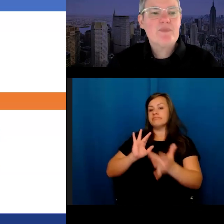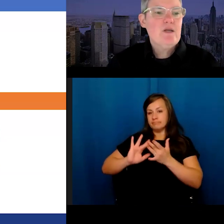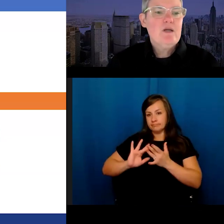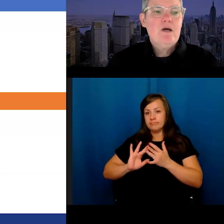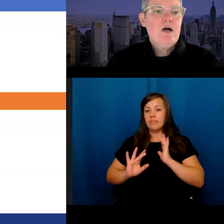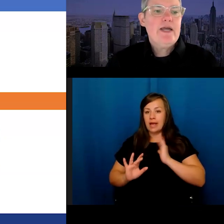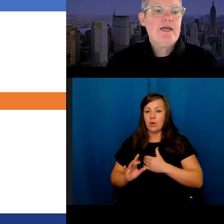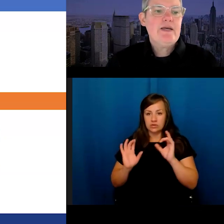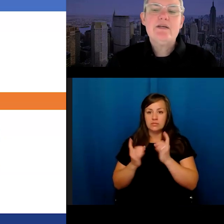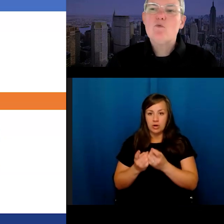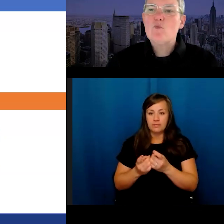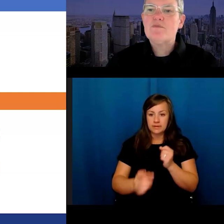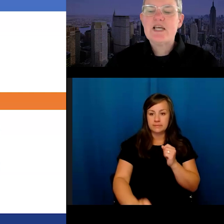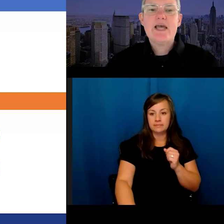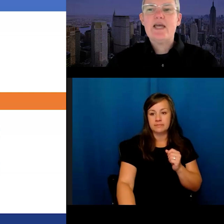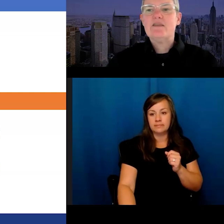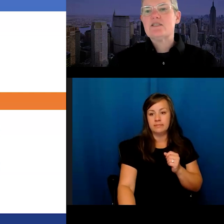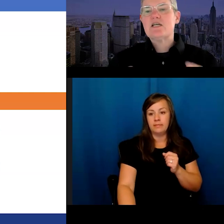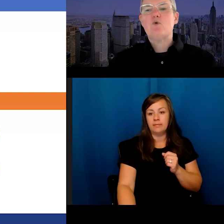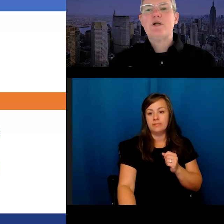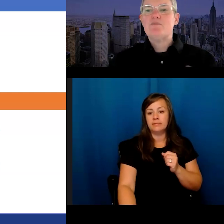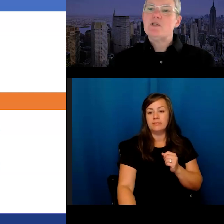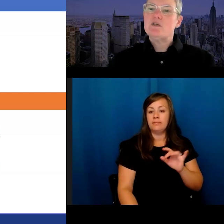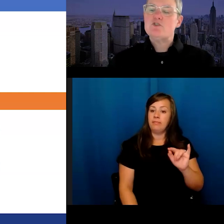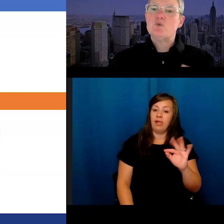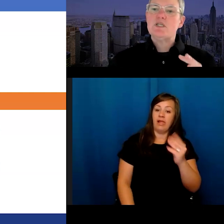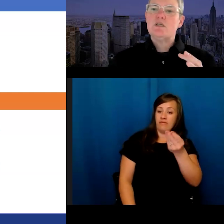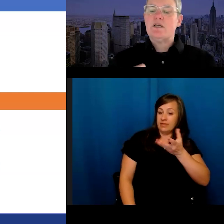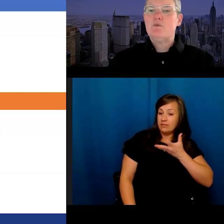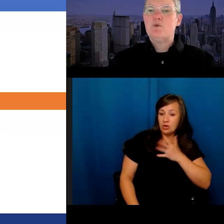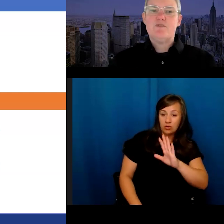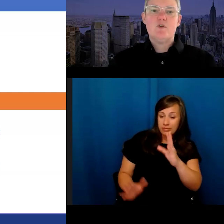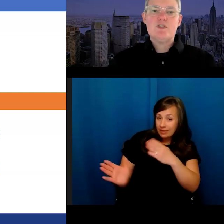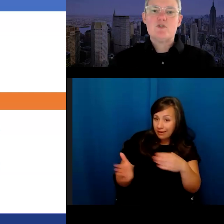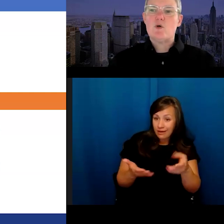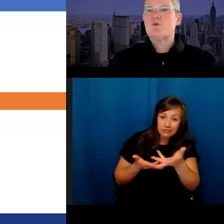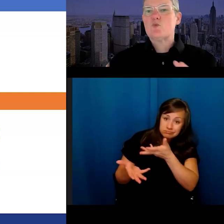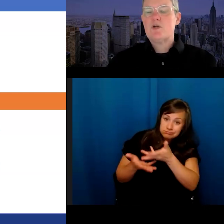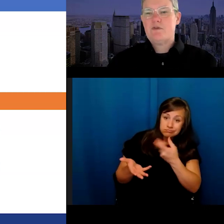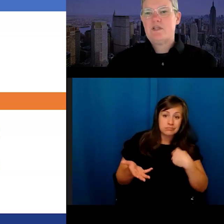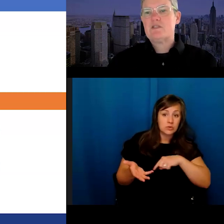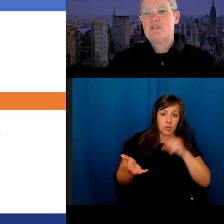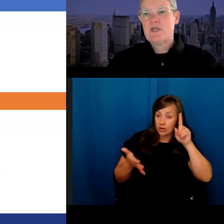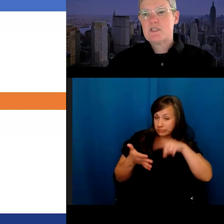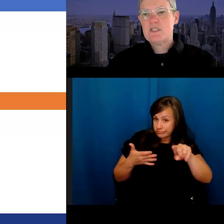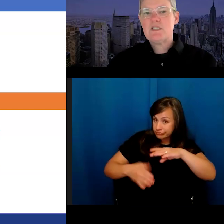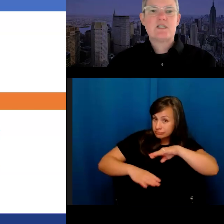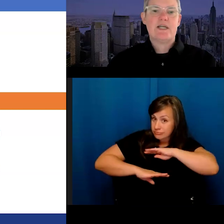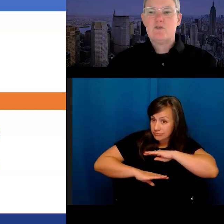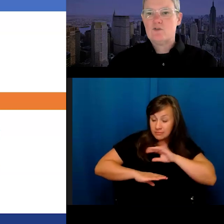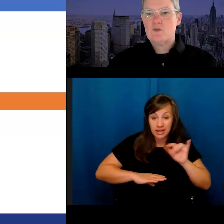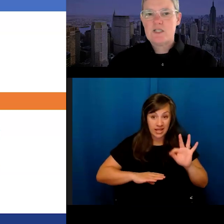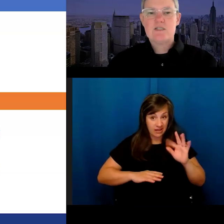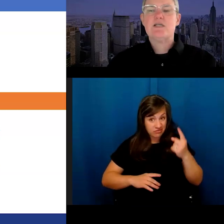department and say, hey, this is kind of what I'm thinking of doing, and it would fulfill these courseworks. What do you think? Does this make